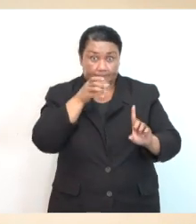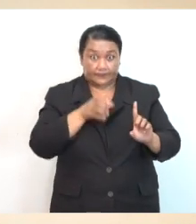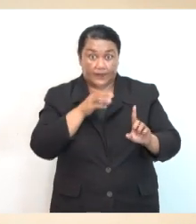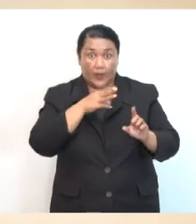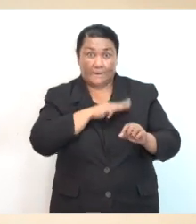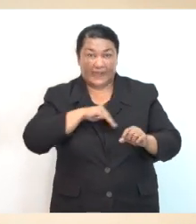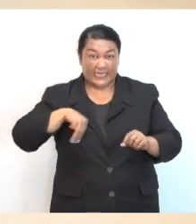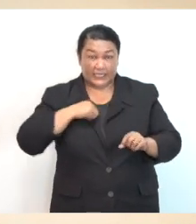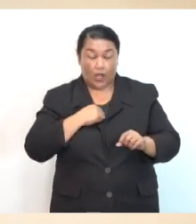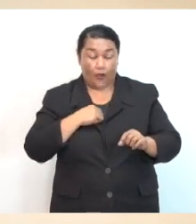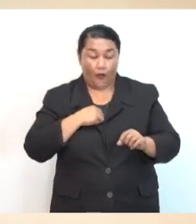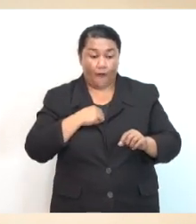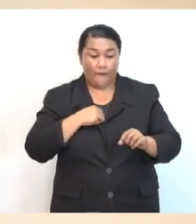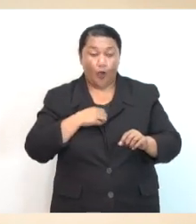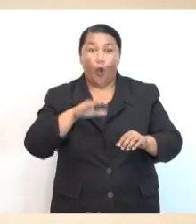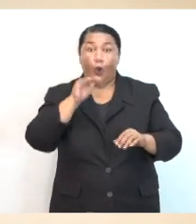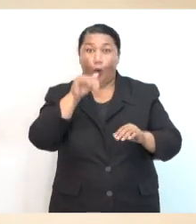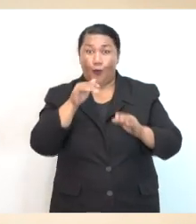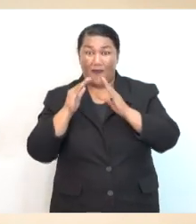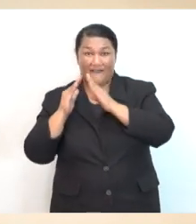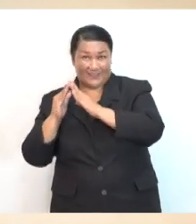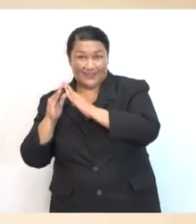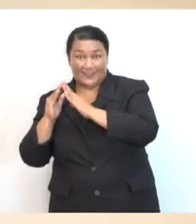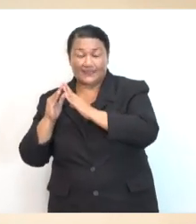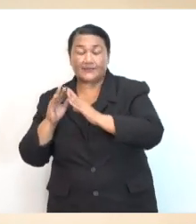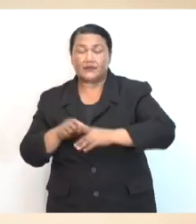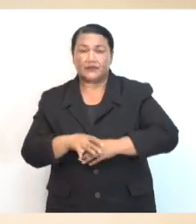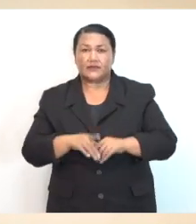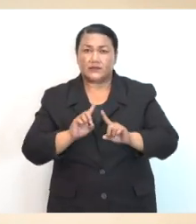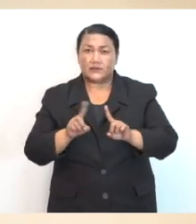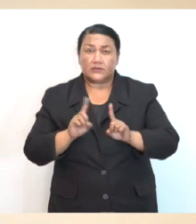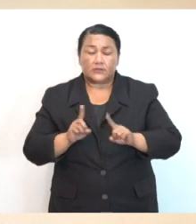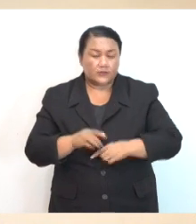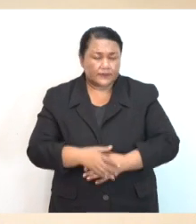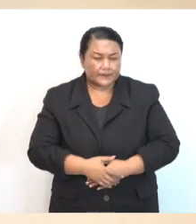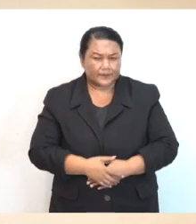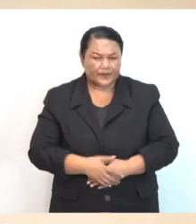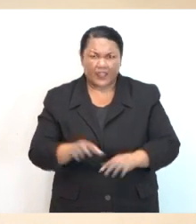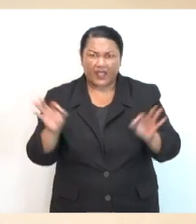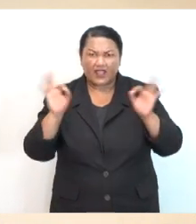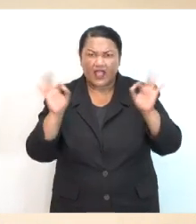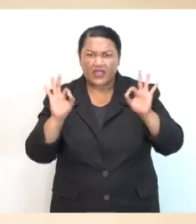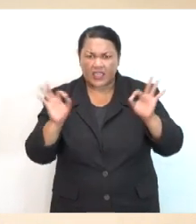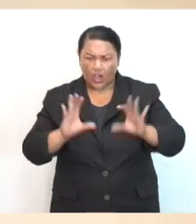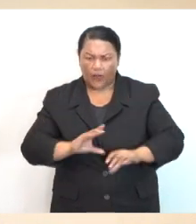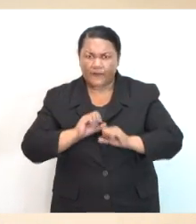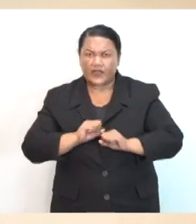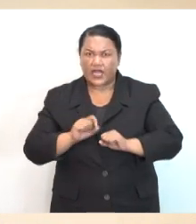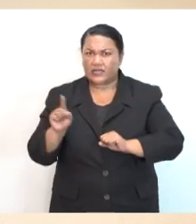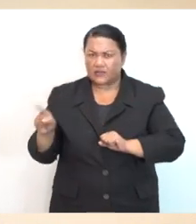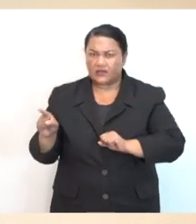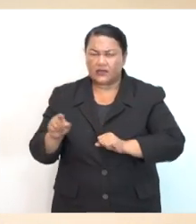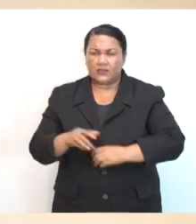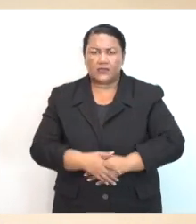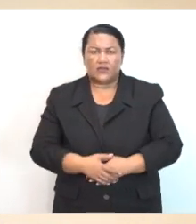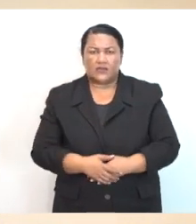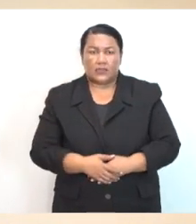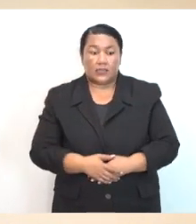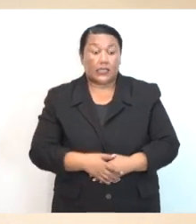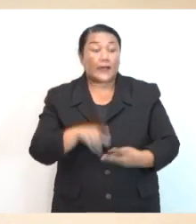Home Affairs called on the Commissioner of Police to resign as he had no confidence in him. As an elected official, the Cabinet